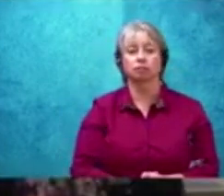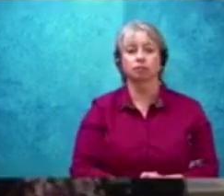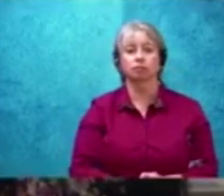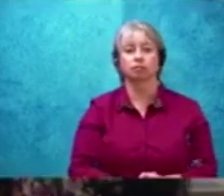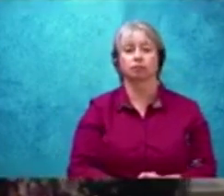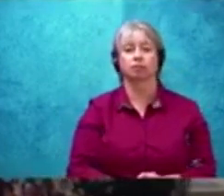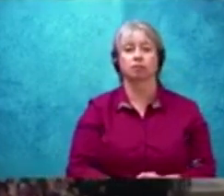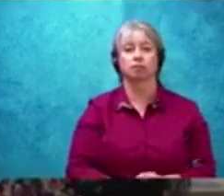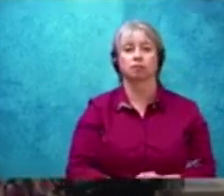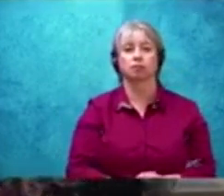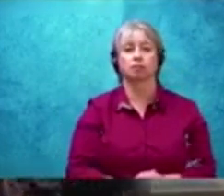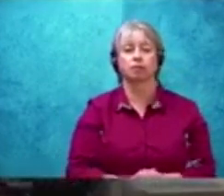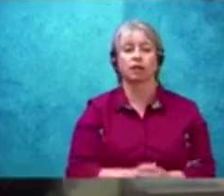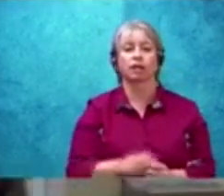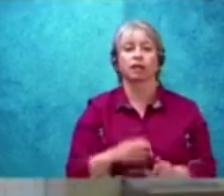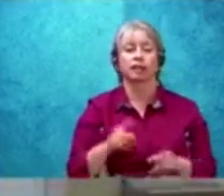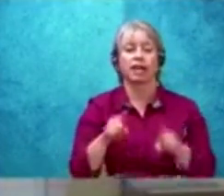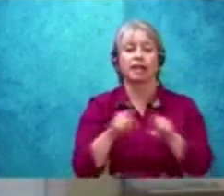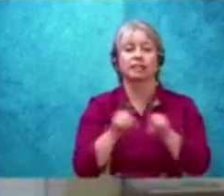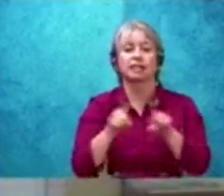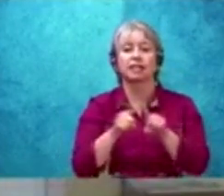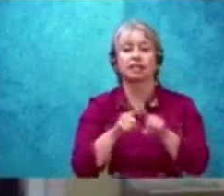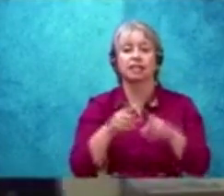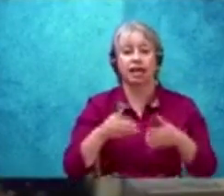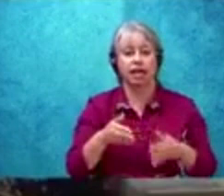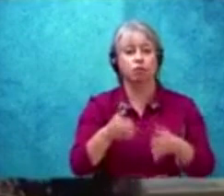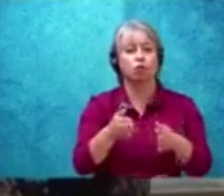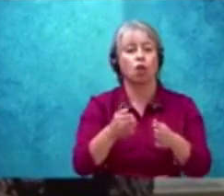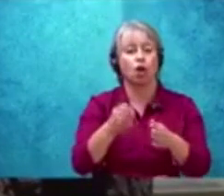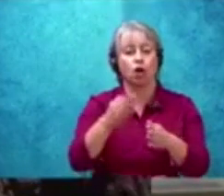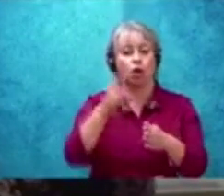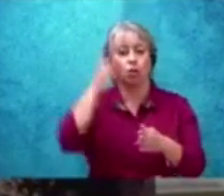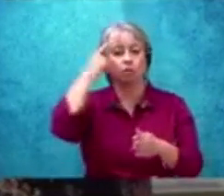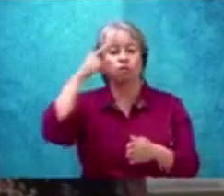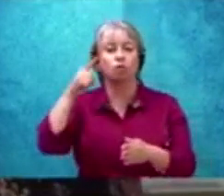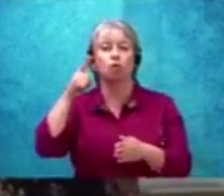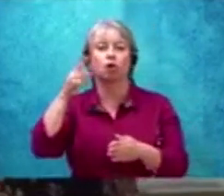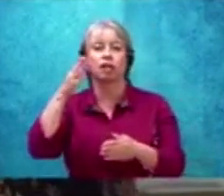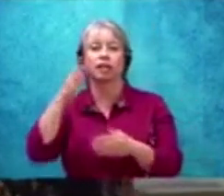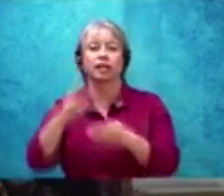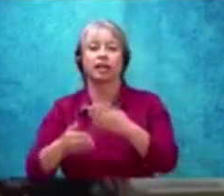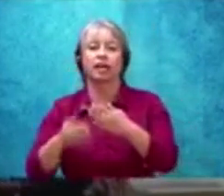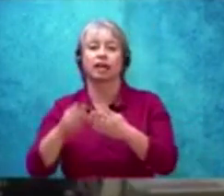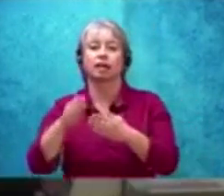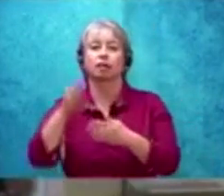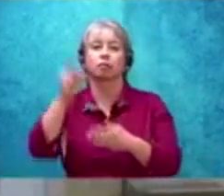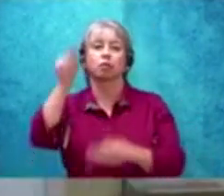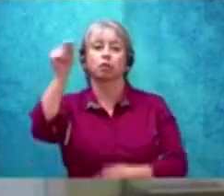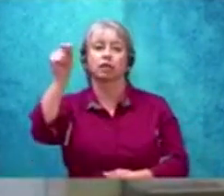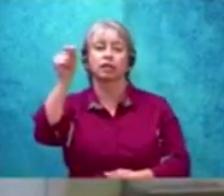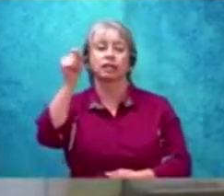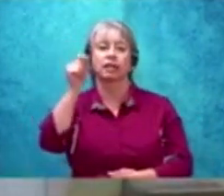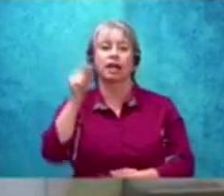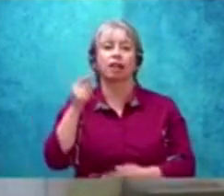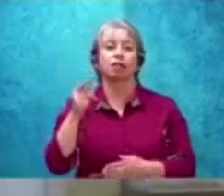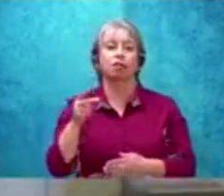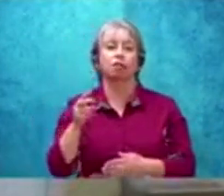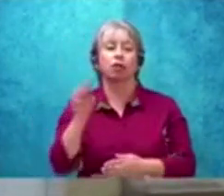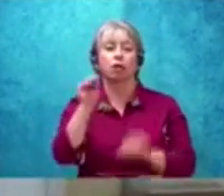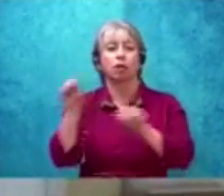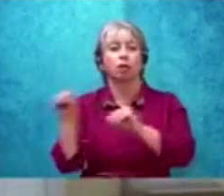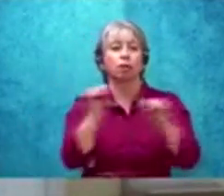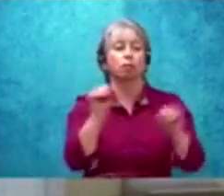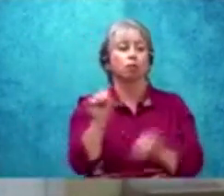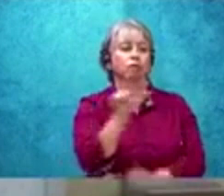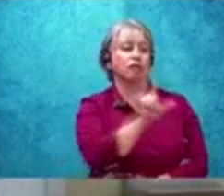Okay, that gets us in the same road that our endpoint is on. And now we can travel left